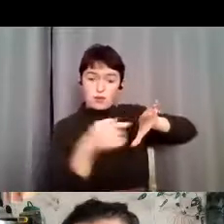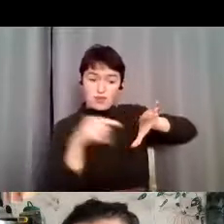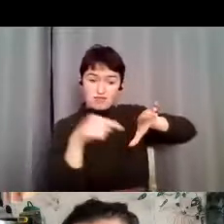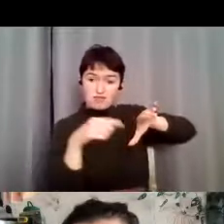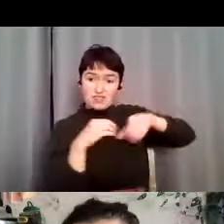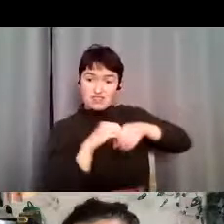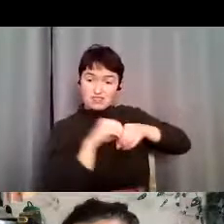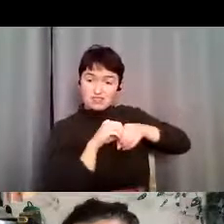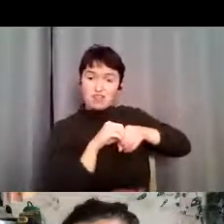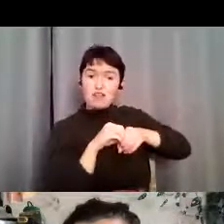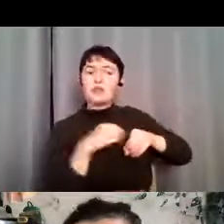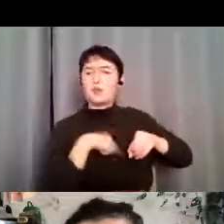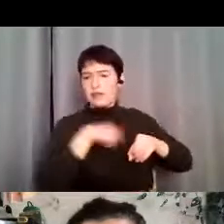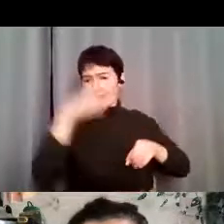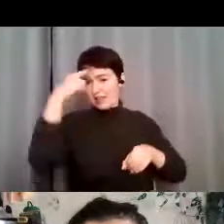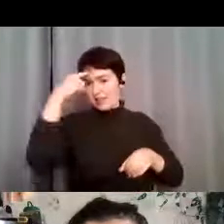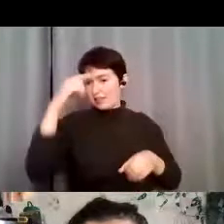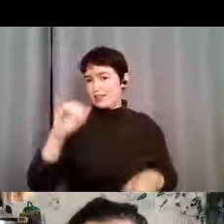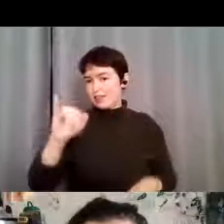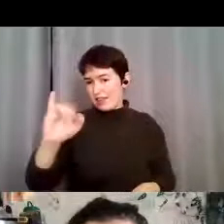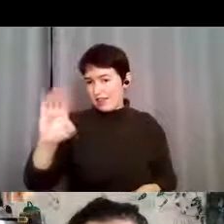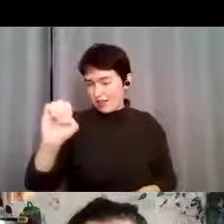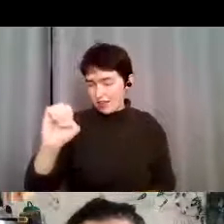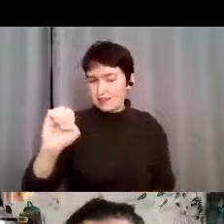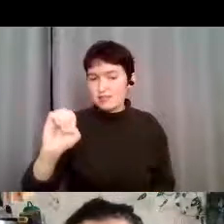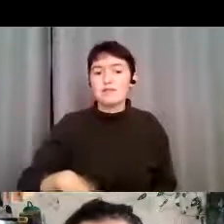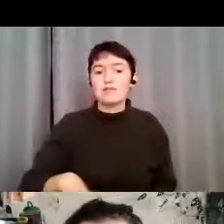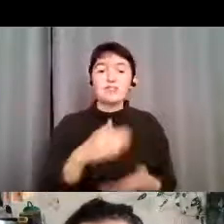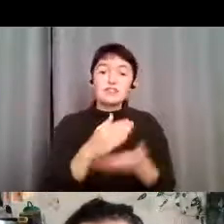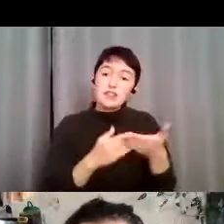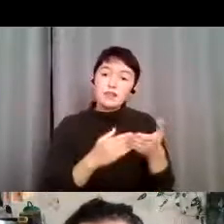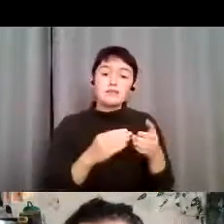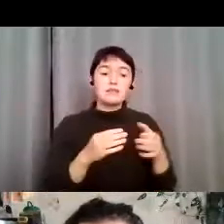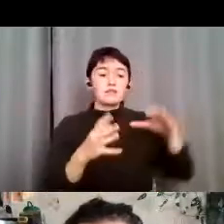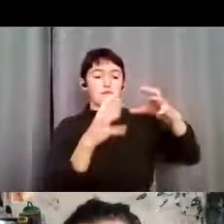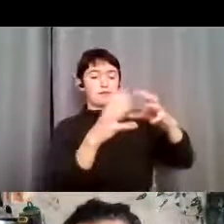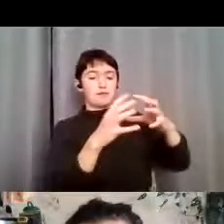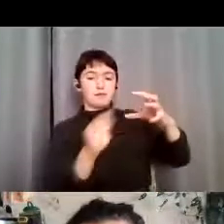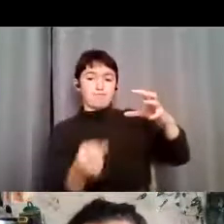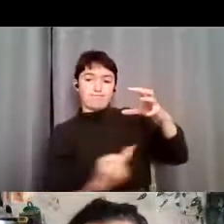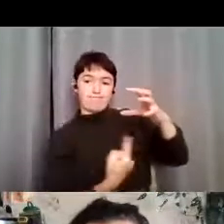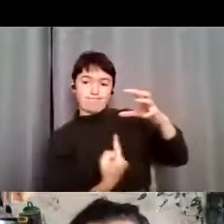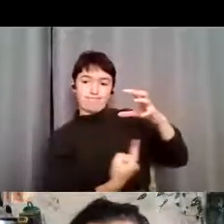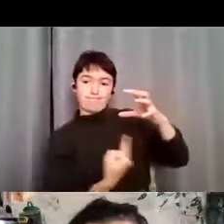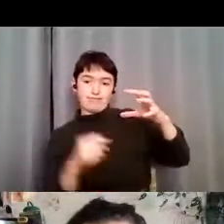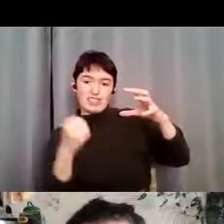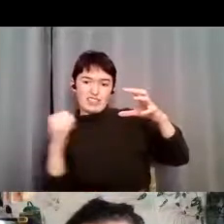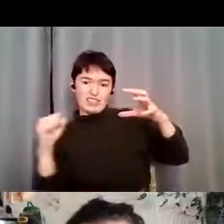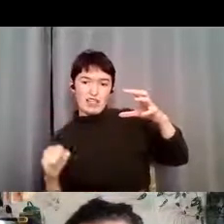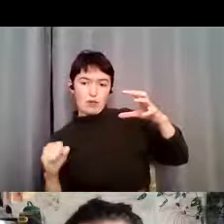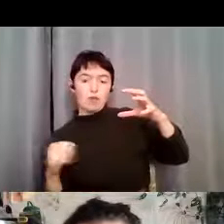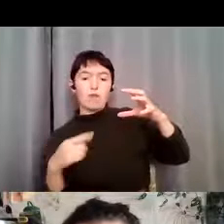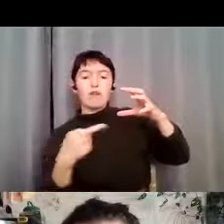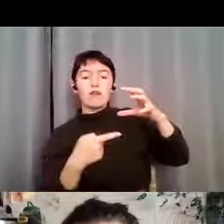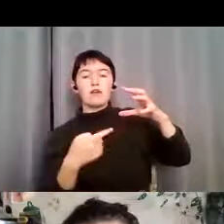So some of that ice might exist near the south pole of the moon, which you see today, and this is animated so you can see all of those swirling